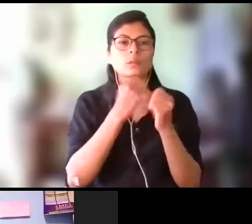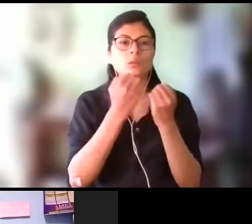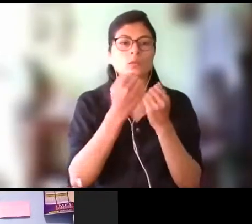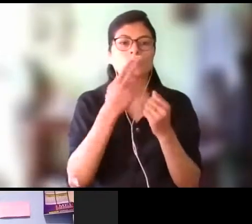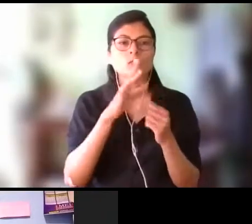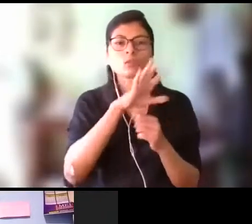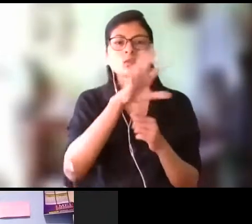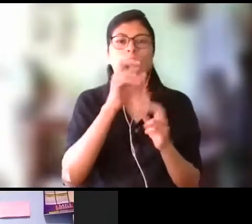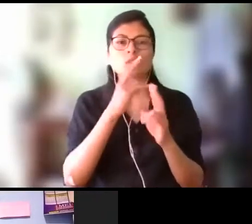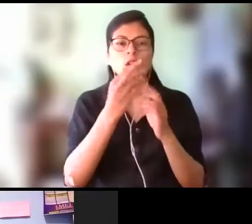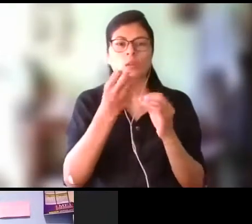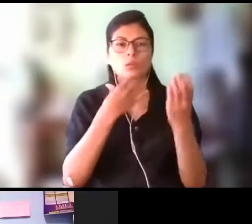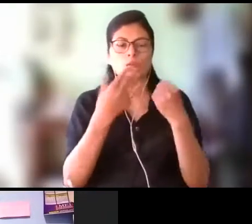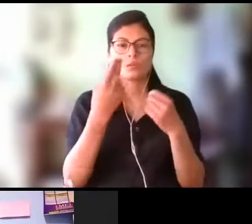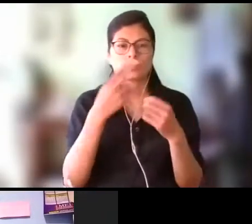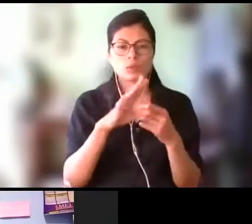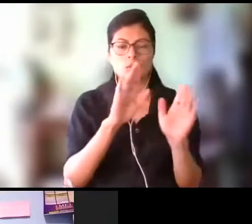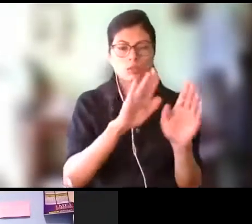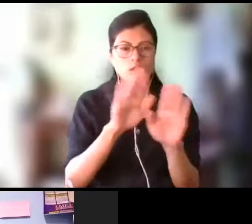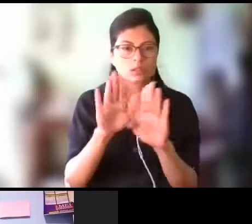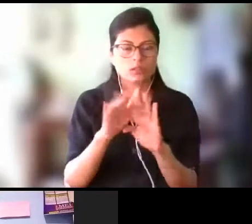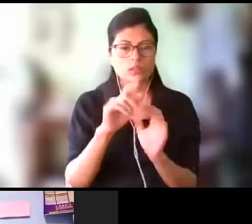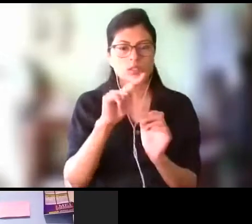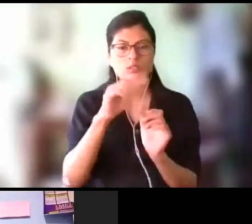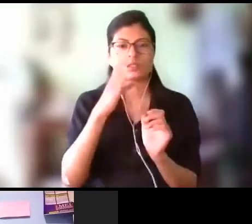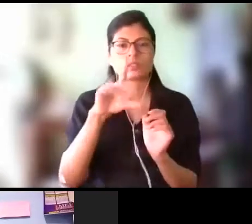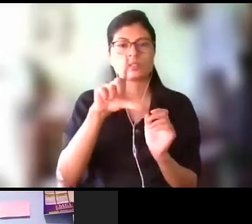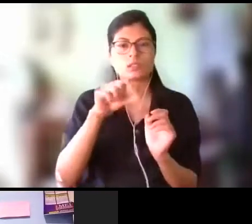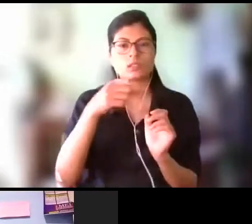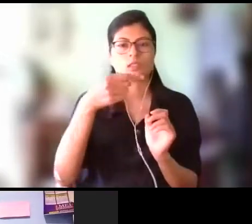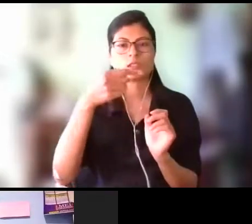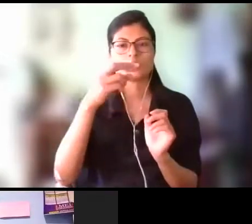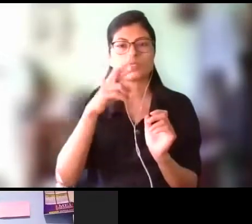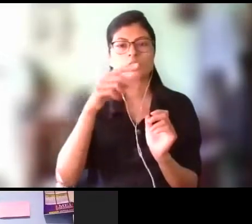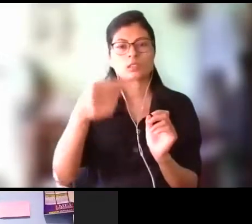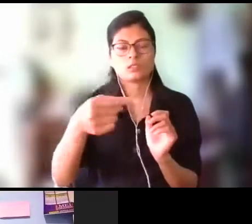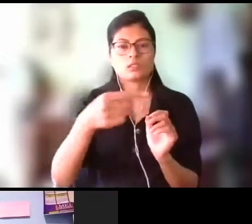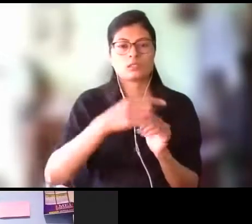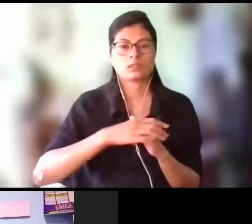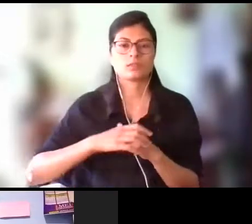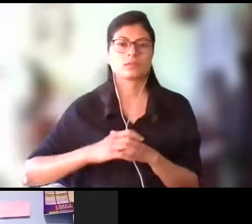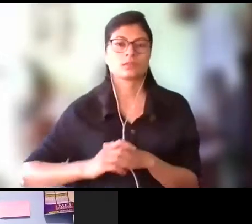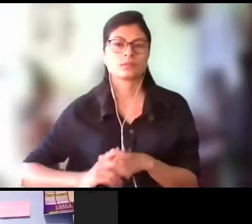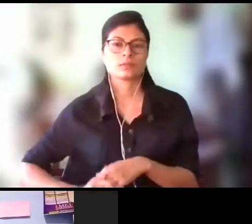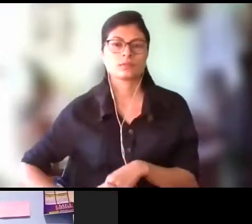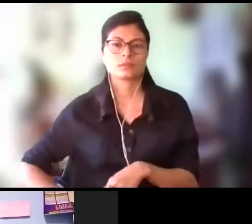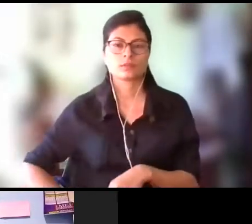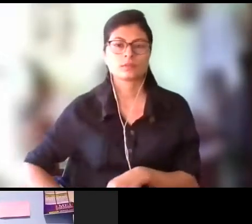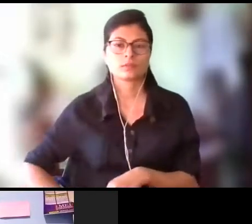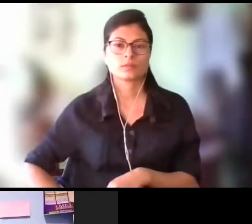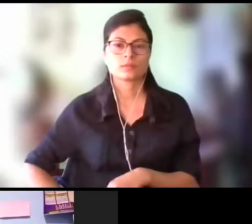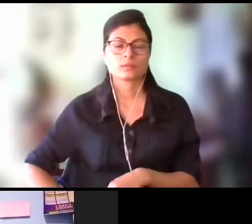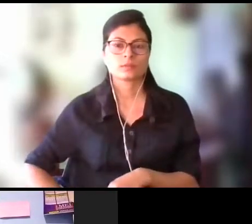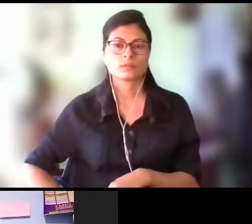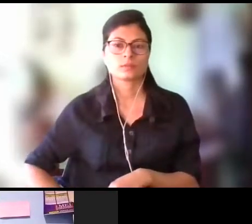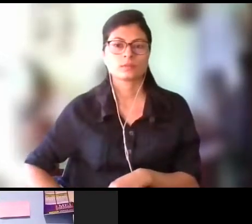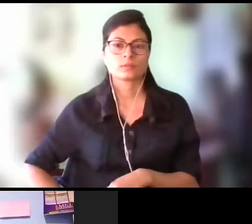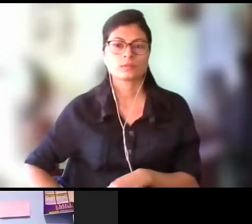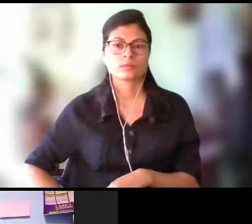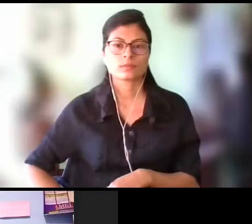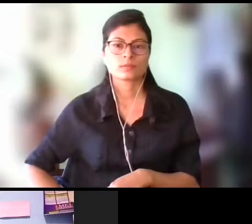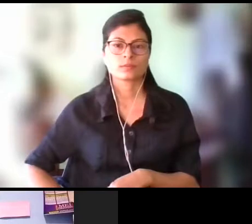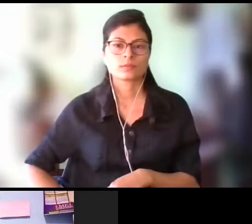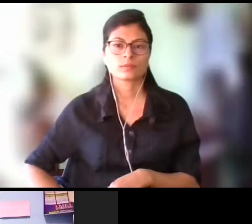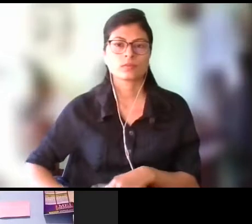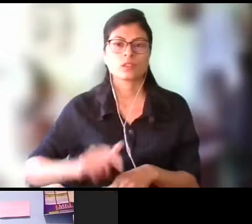So Karen, I know that your entity is more on the policy level, so the CPDC. Can you